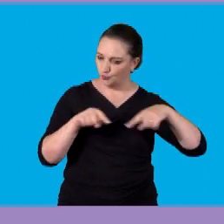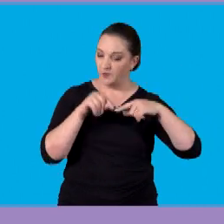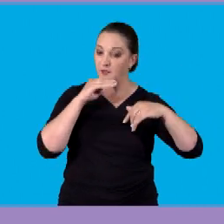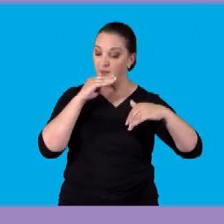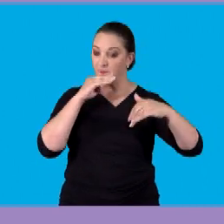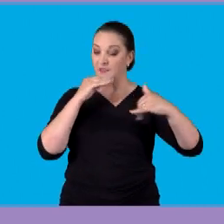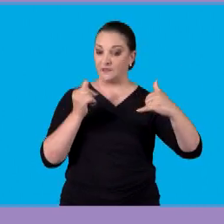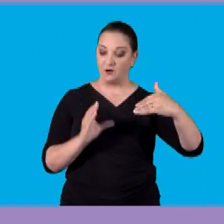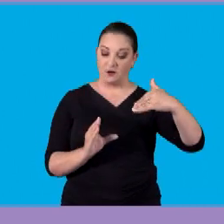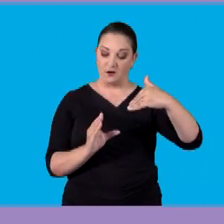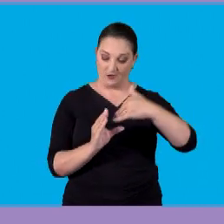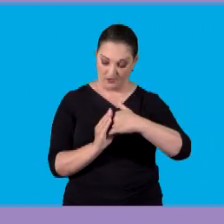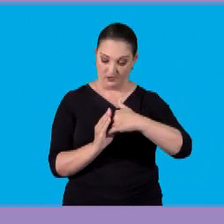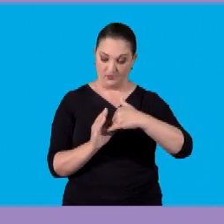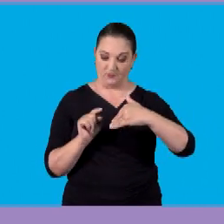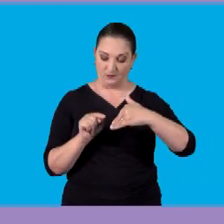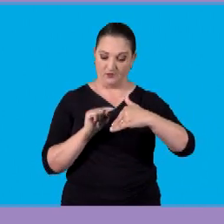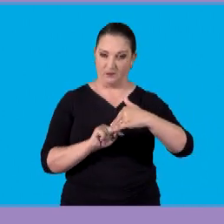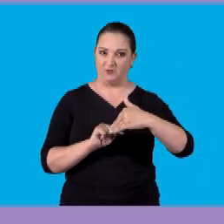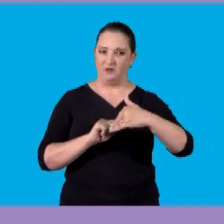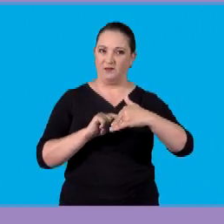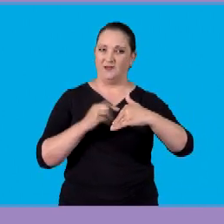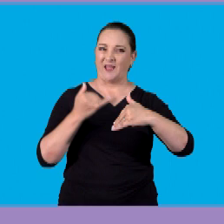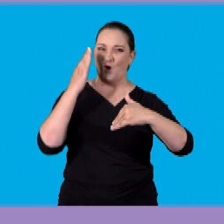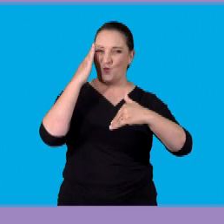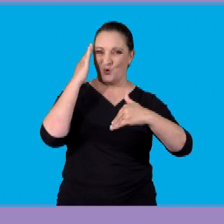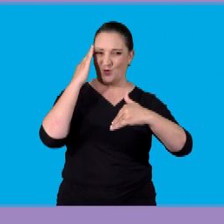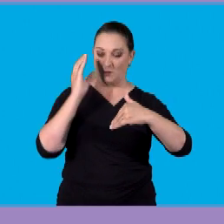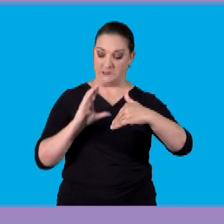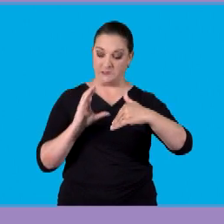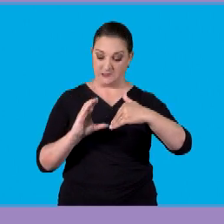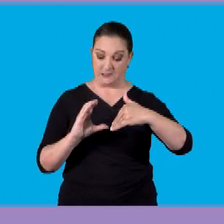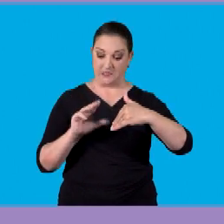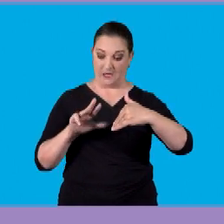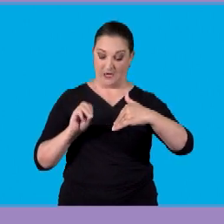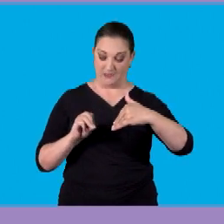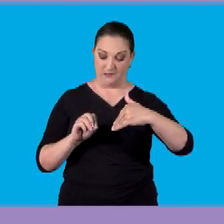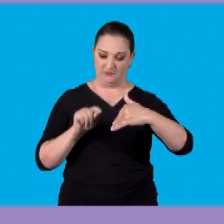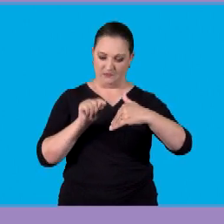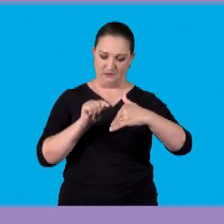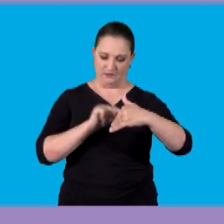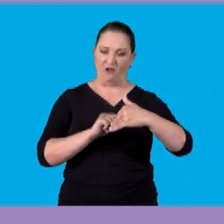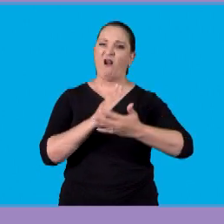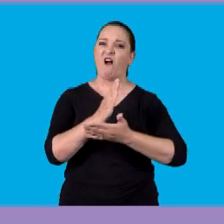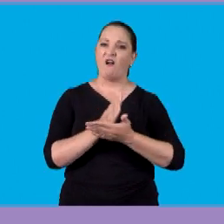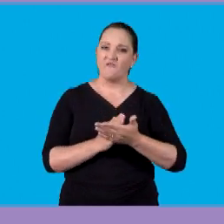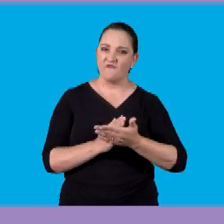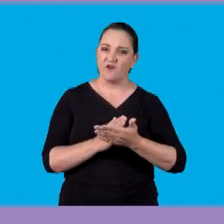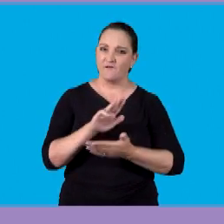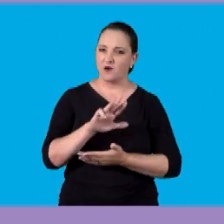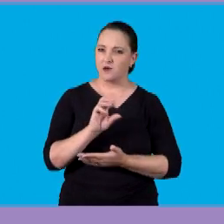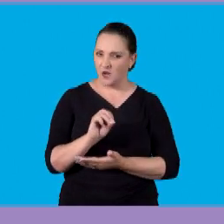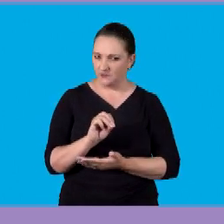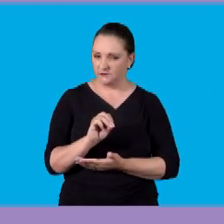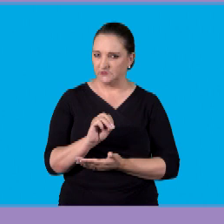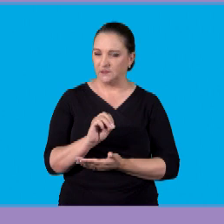they bisect the opposite angles. Now, if C is 90 degrees, that means that Q is equals to